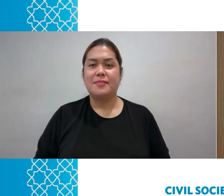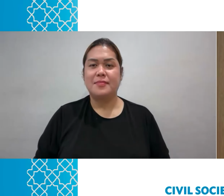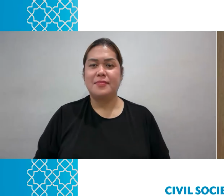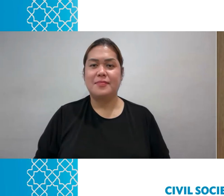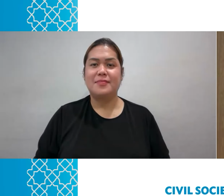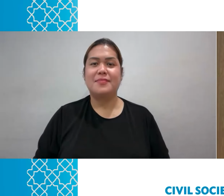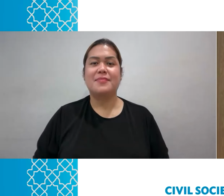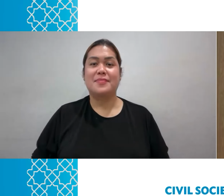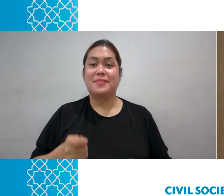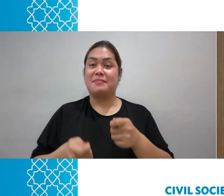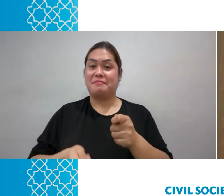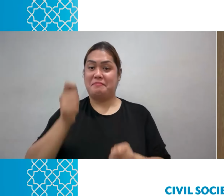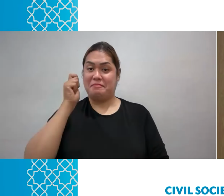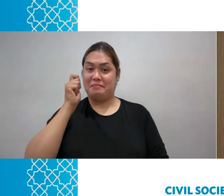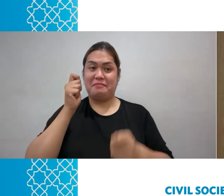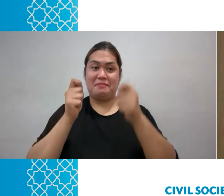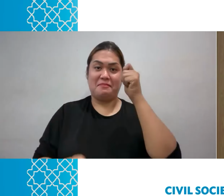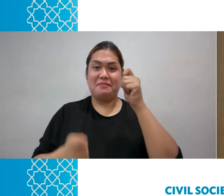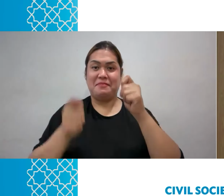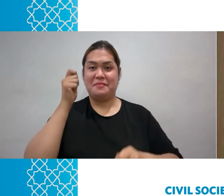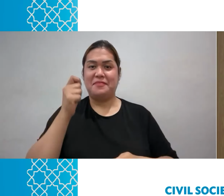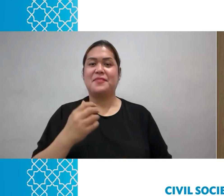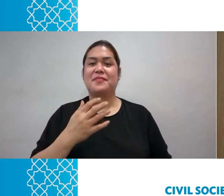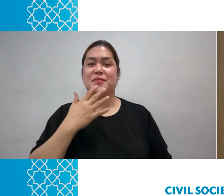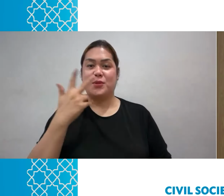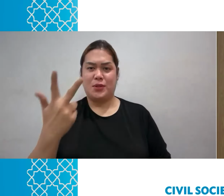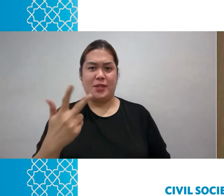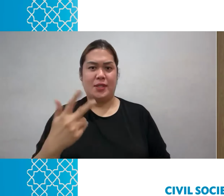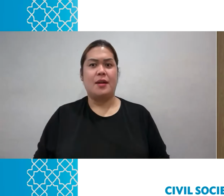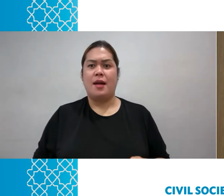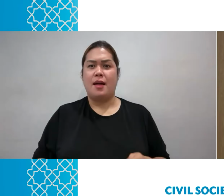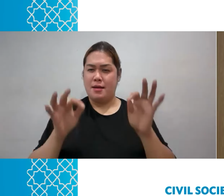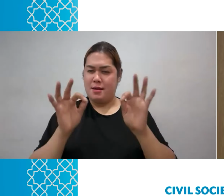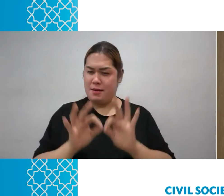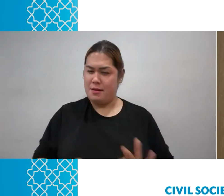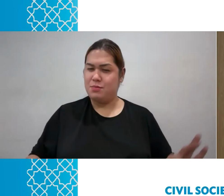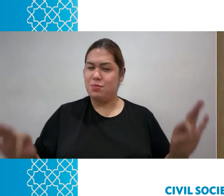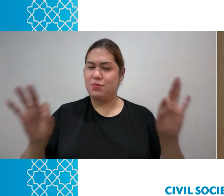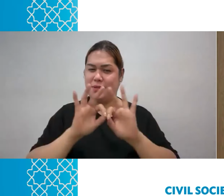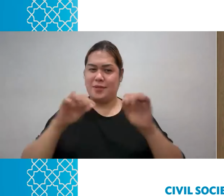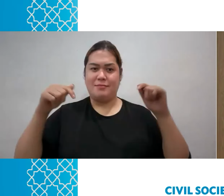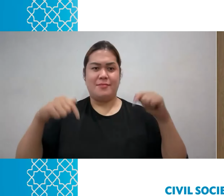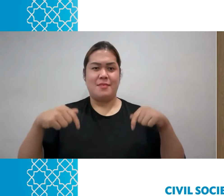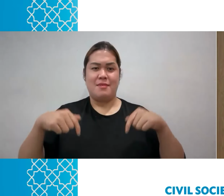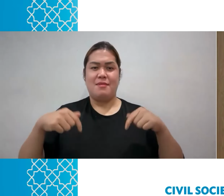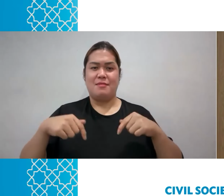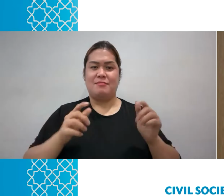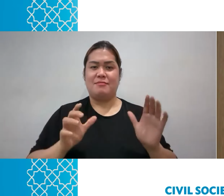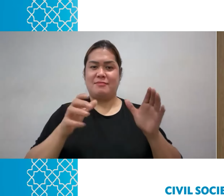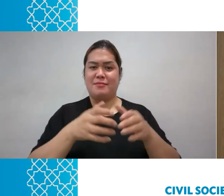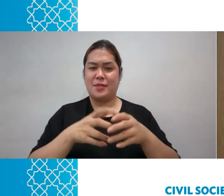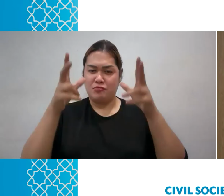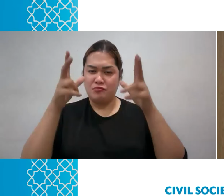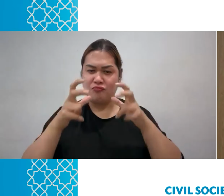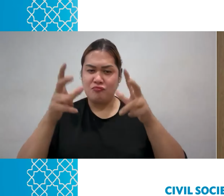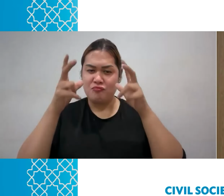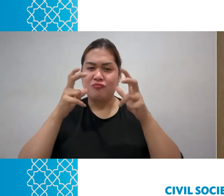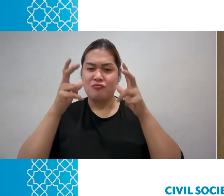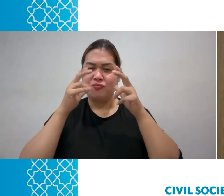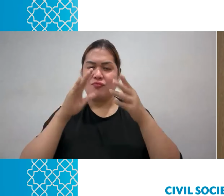You have a very important job today. This session is about listening to community feedback,